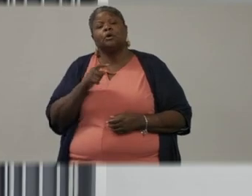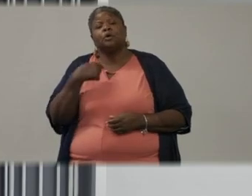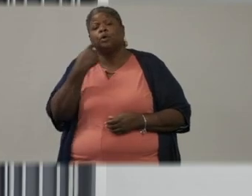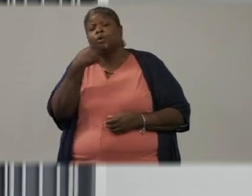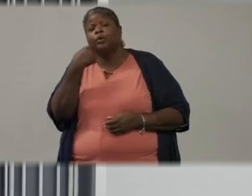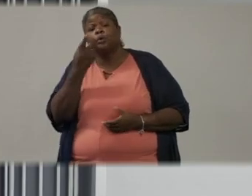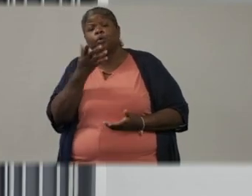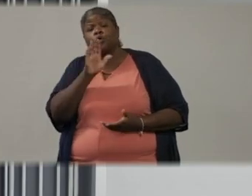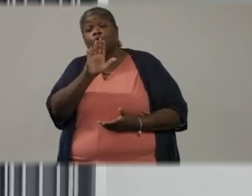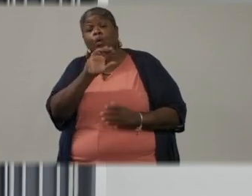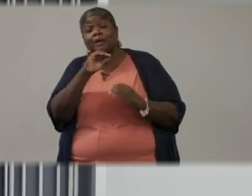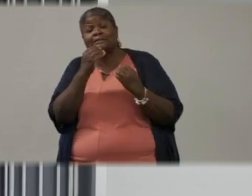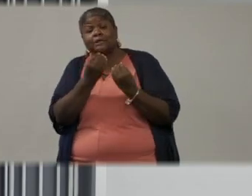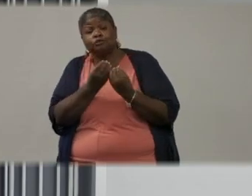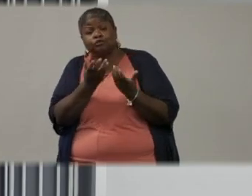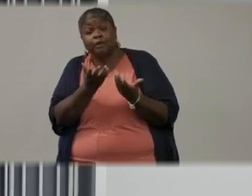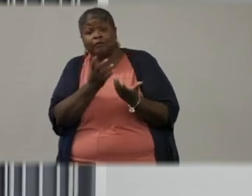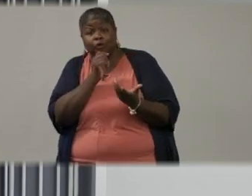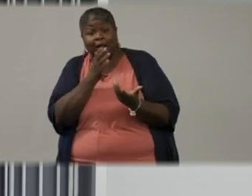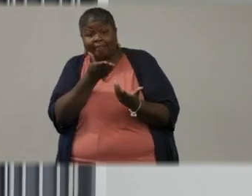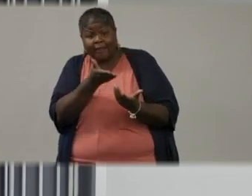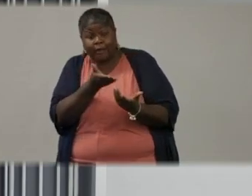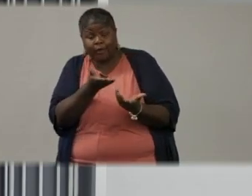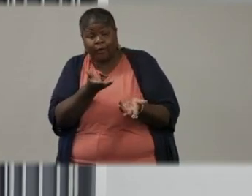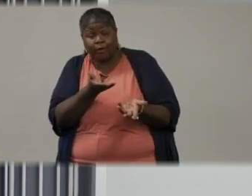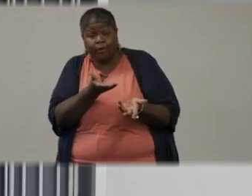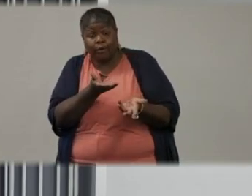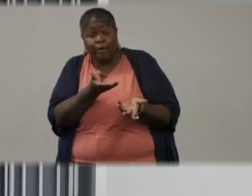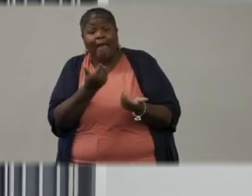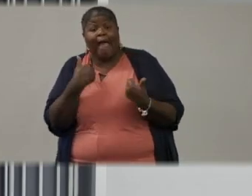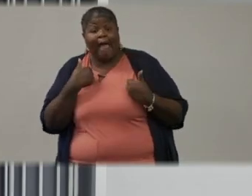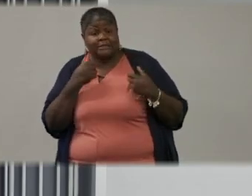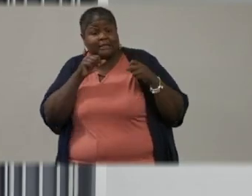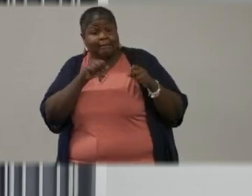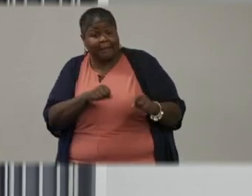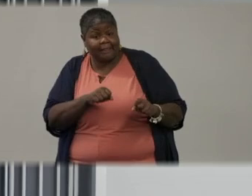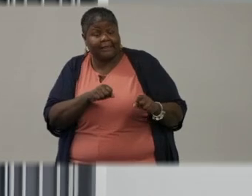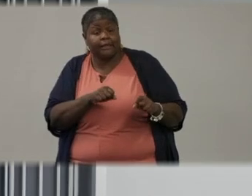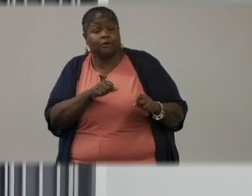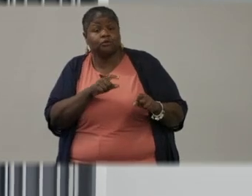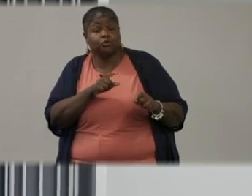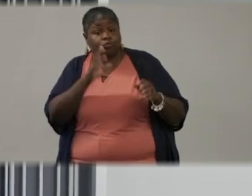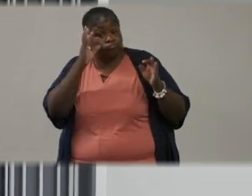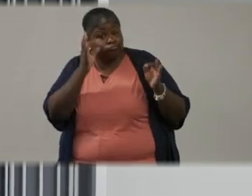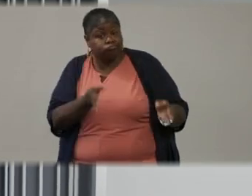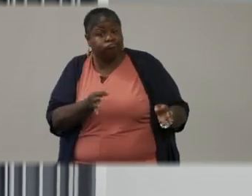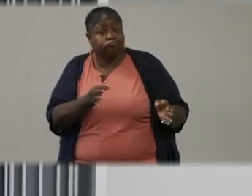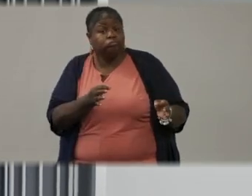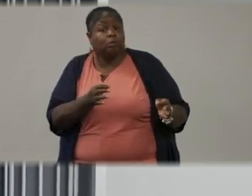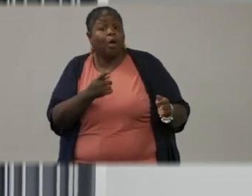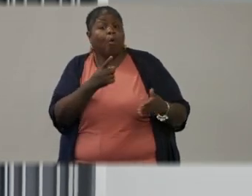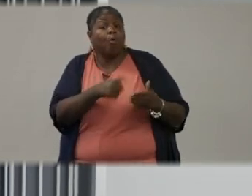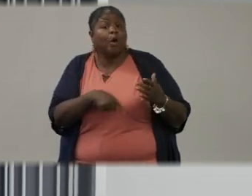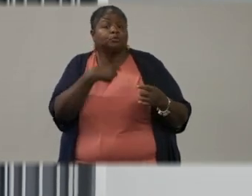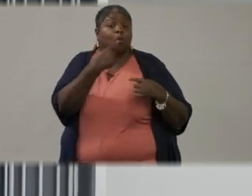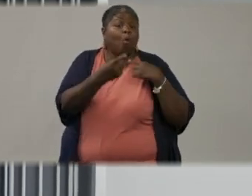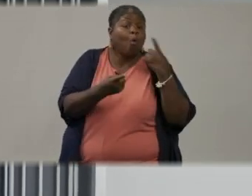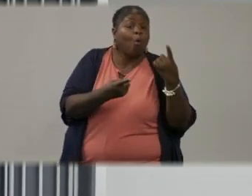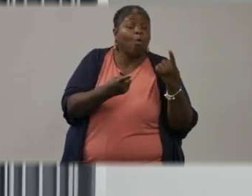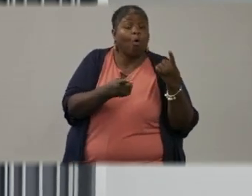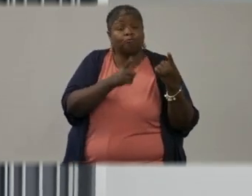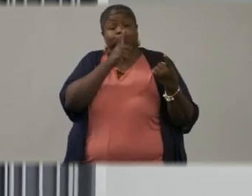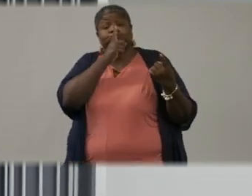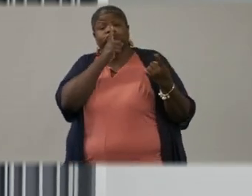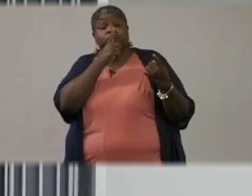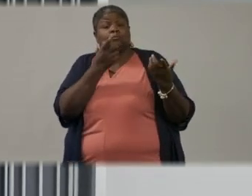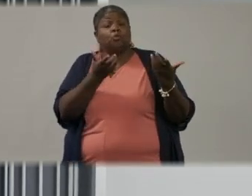who in your organization, if you're not there, has the ability to make the call on what people are told and what people are not told? I